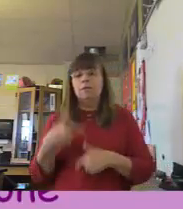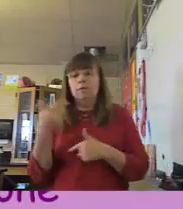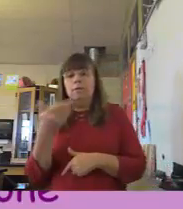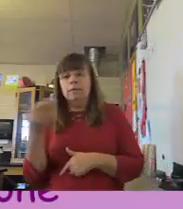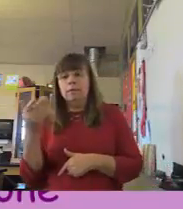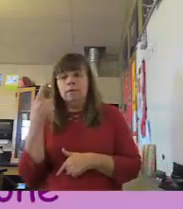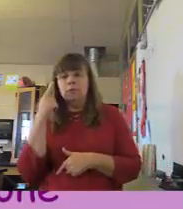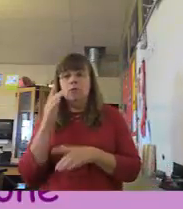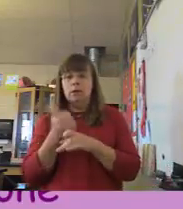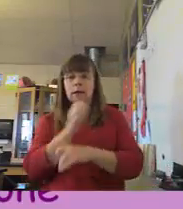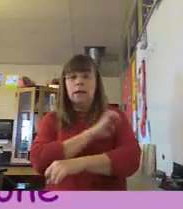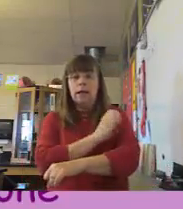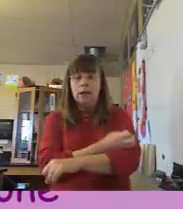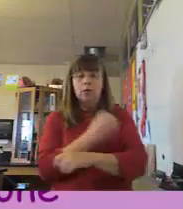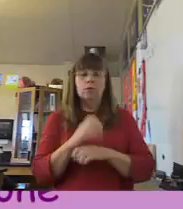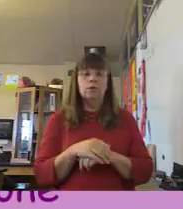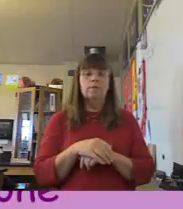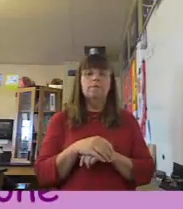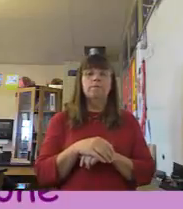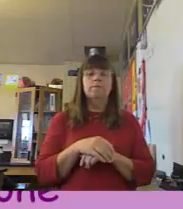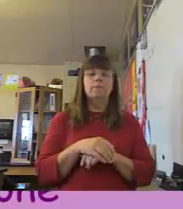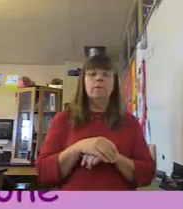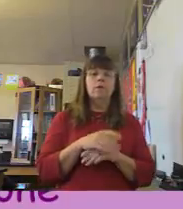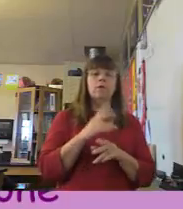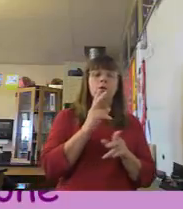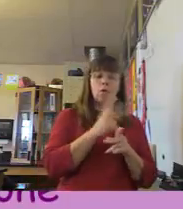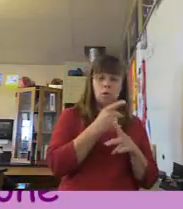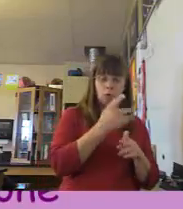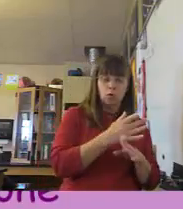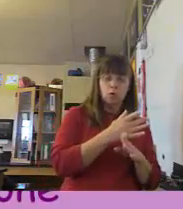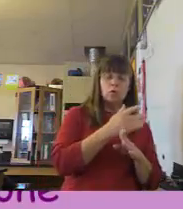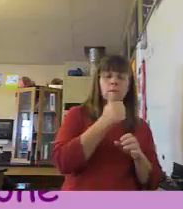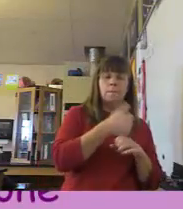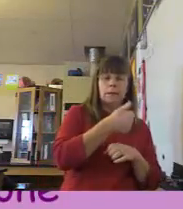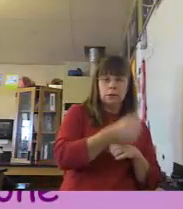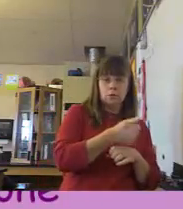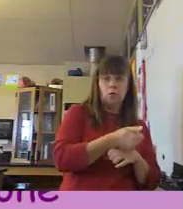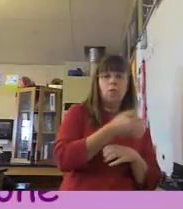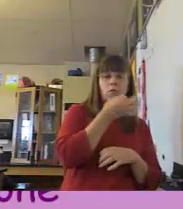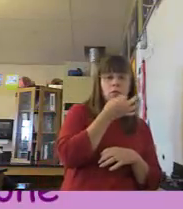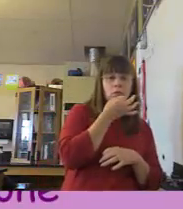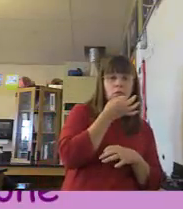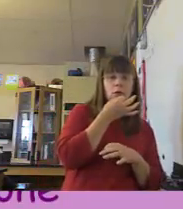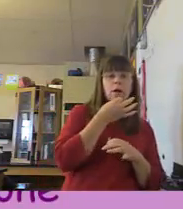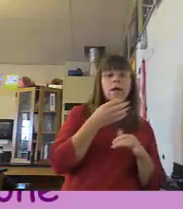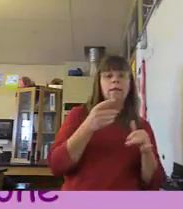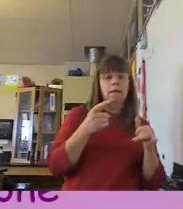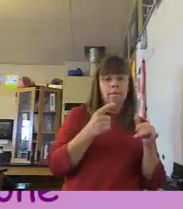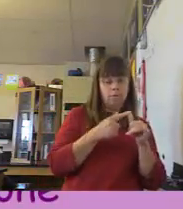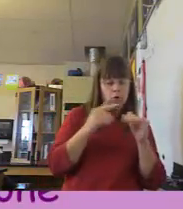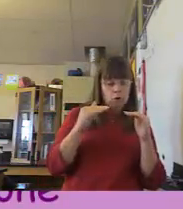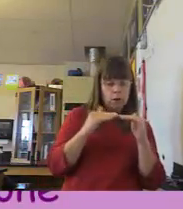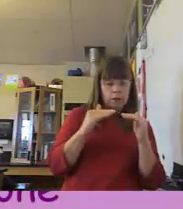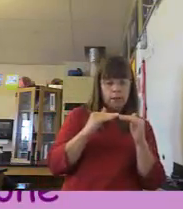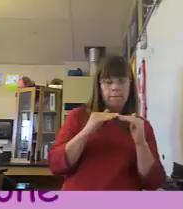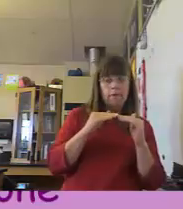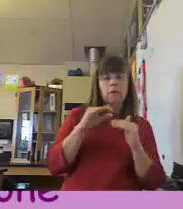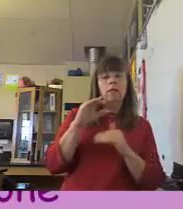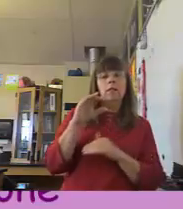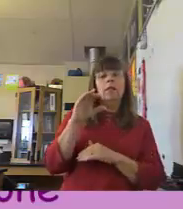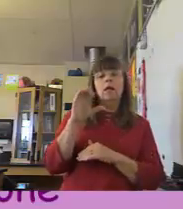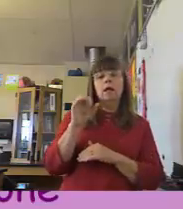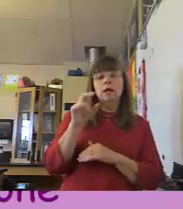food, and then the animal that eats the producer is called the first level consumer, because that's the first thing that's eating the